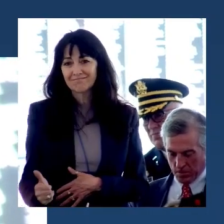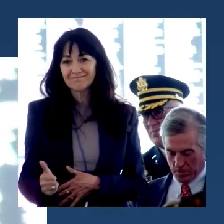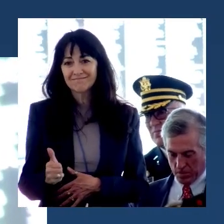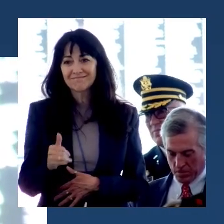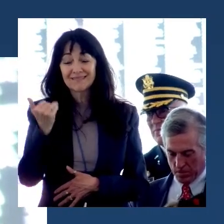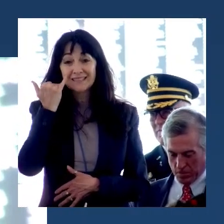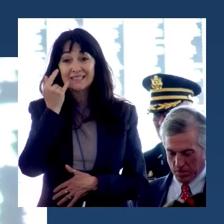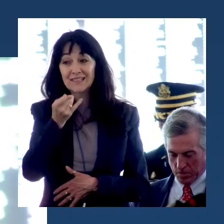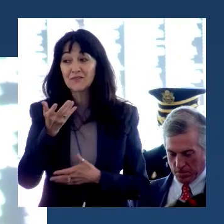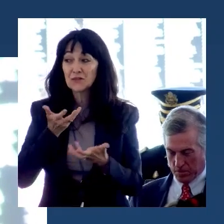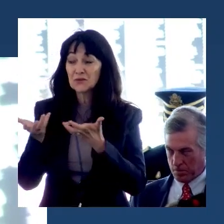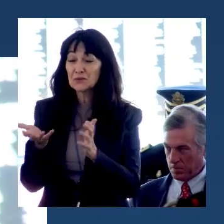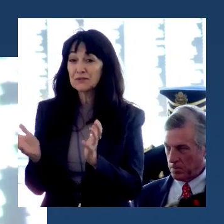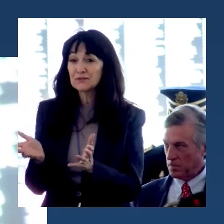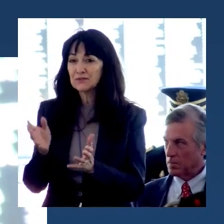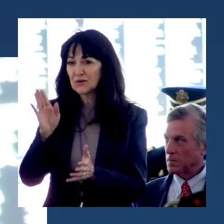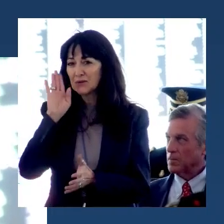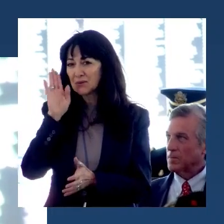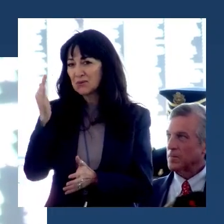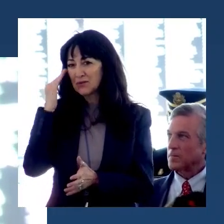soon. Nolan.